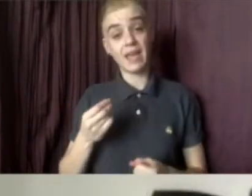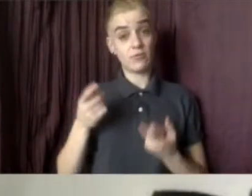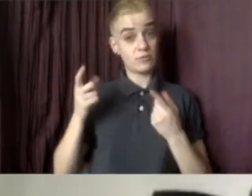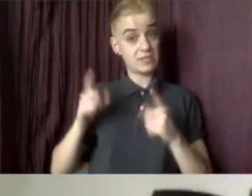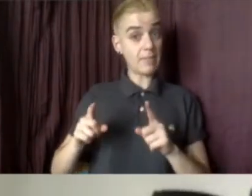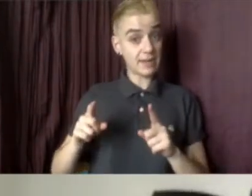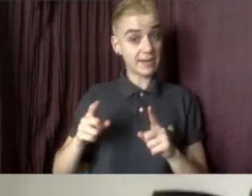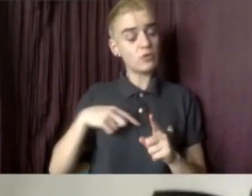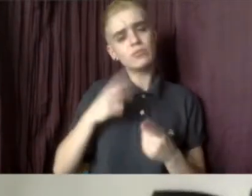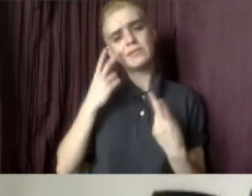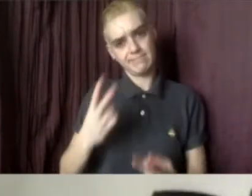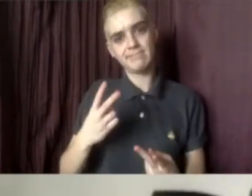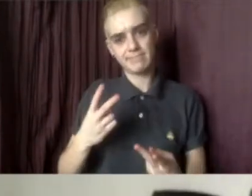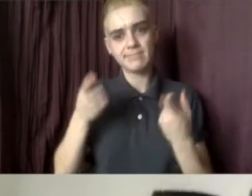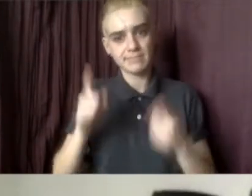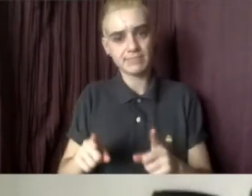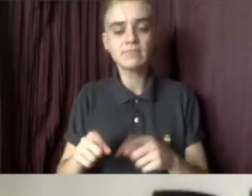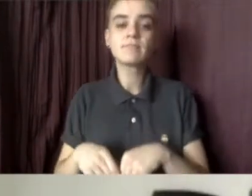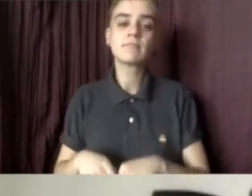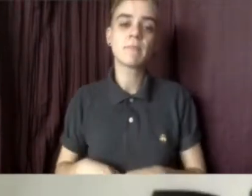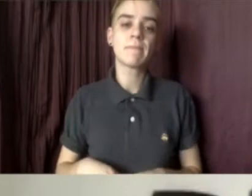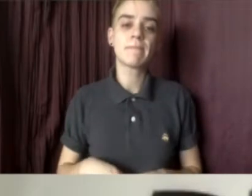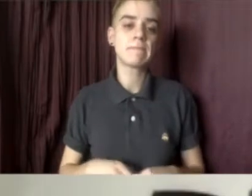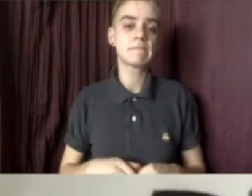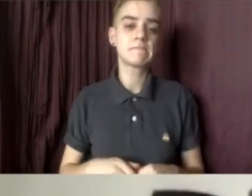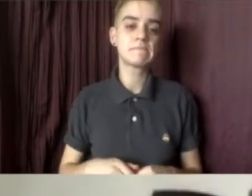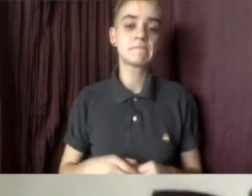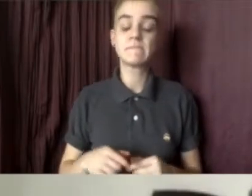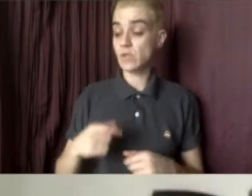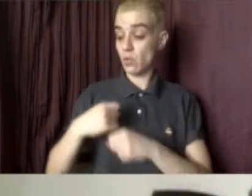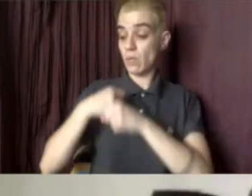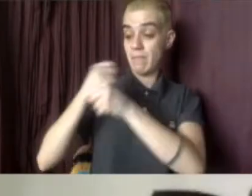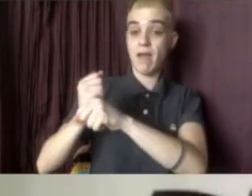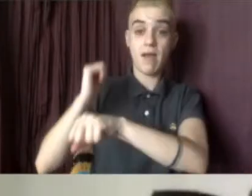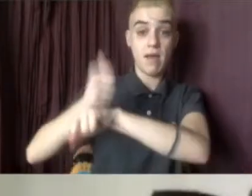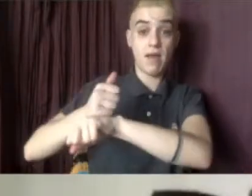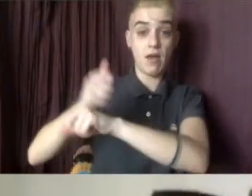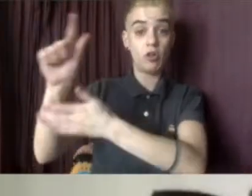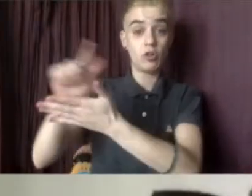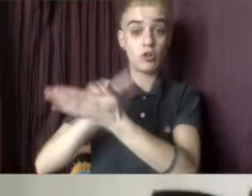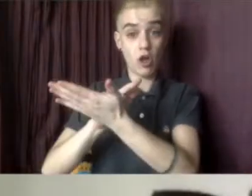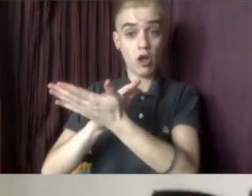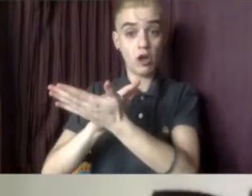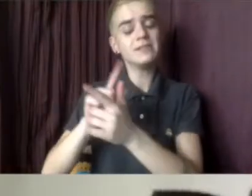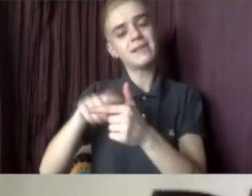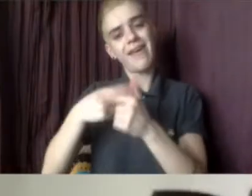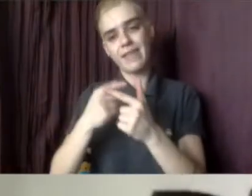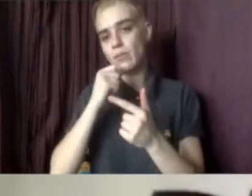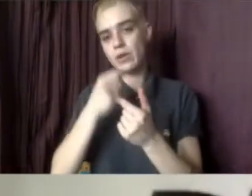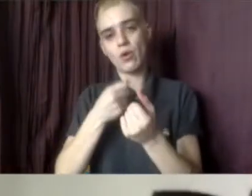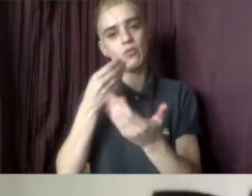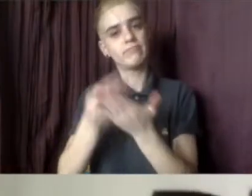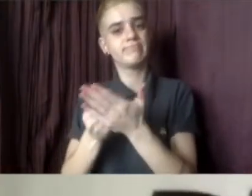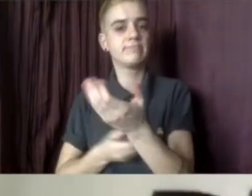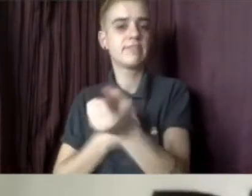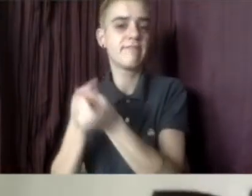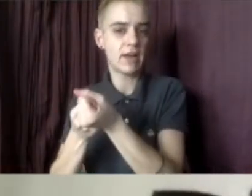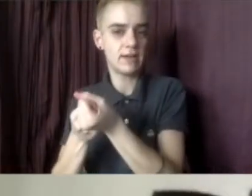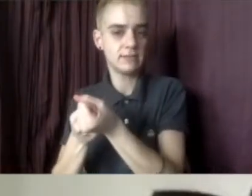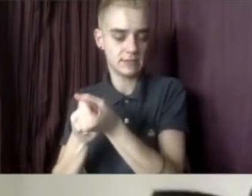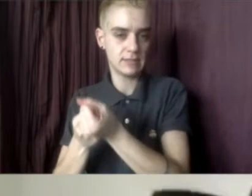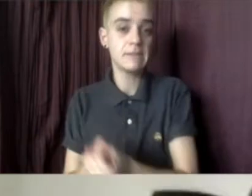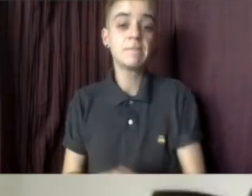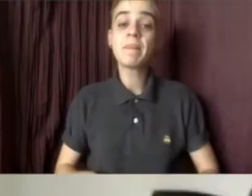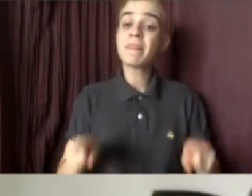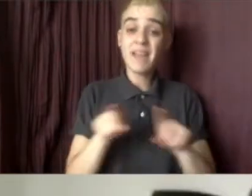things. We will give money to churches so that they can retrofix their buildings and get ramps so that people can come